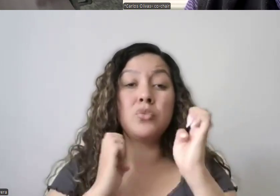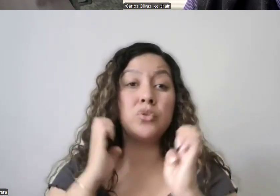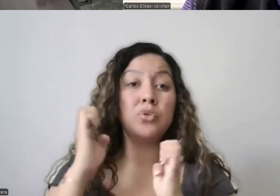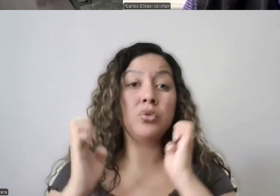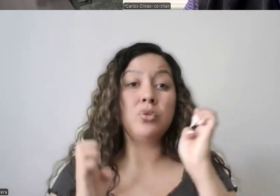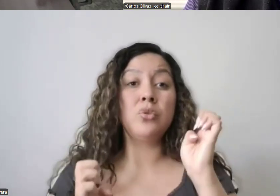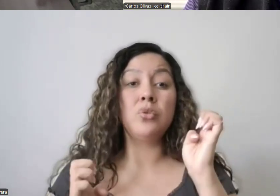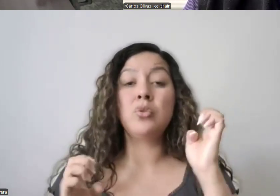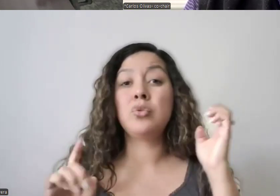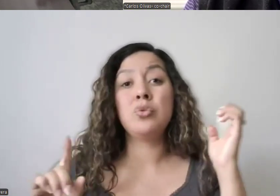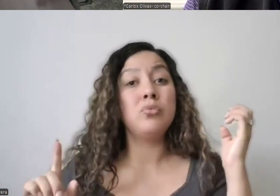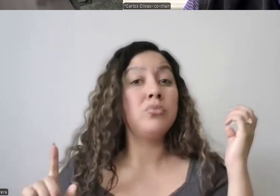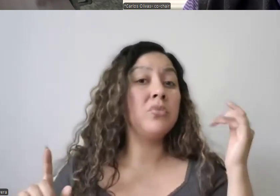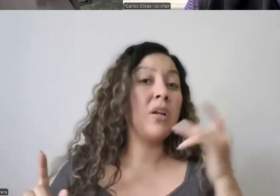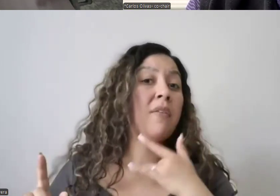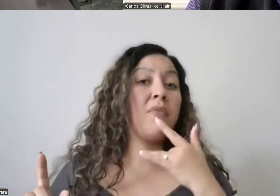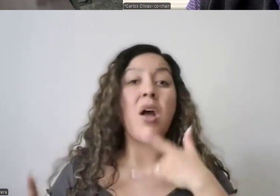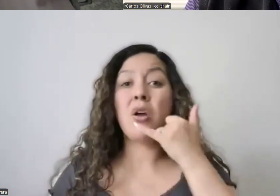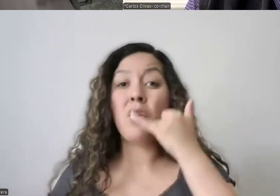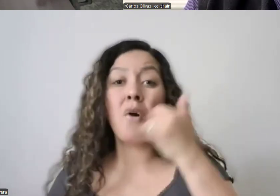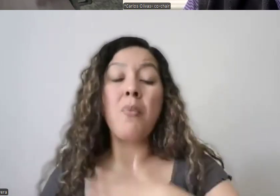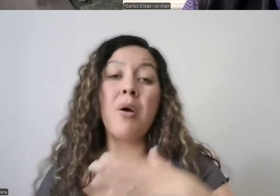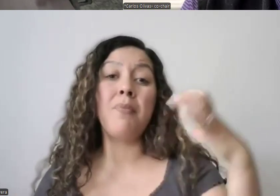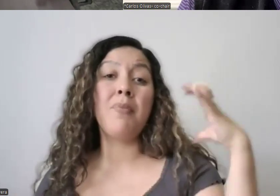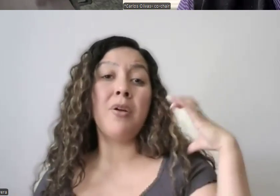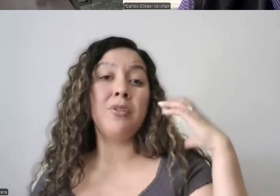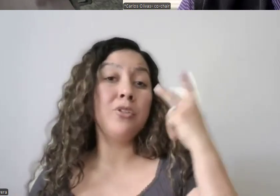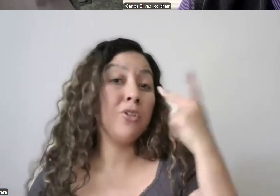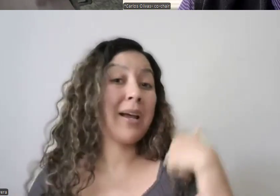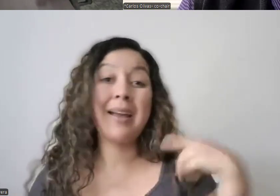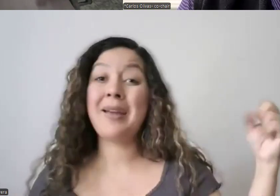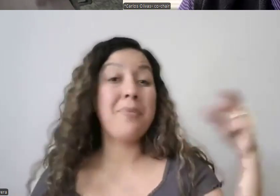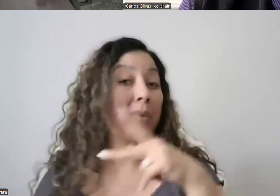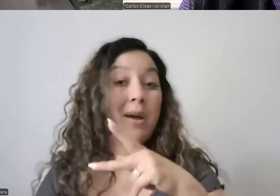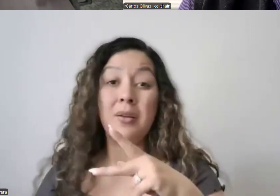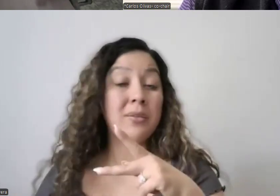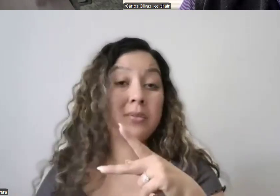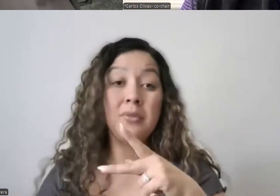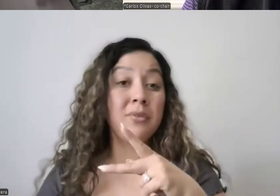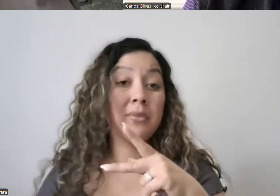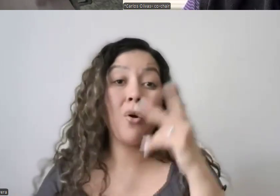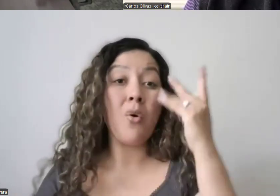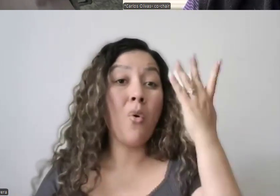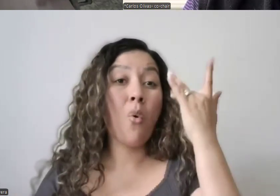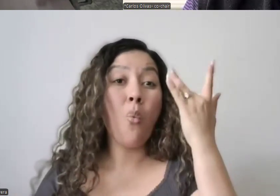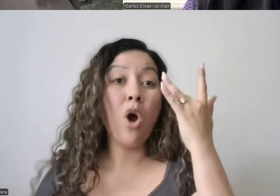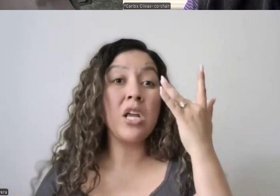To the point where I called my boss and said, look, I can't come back. Because it was